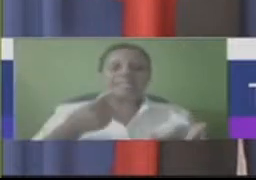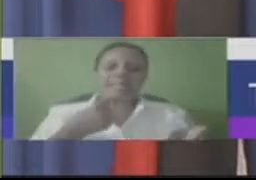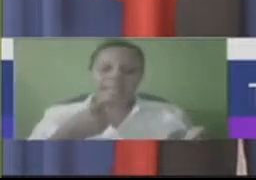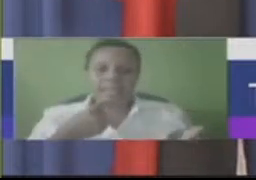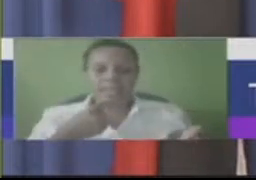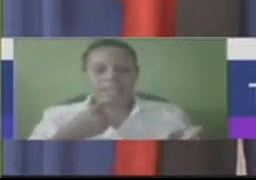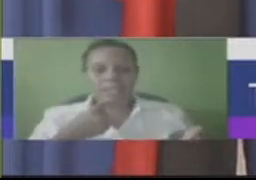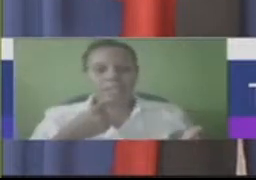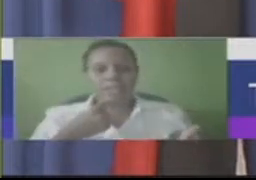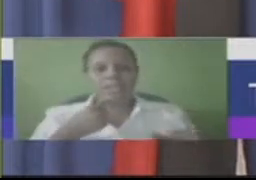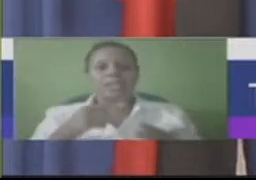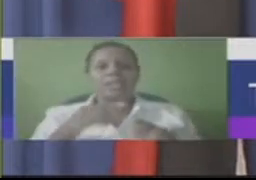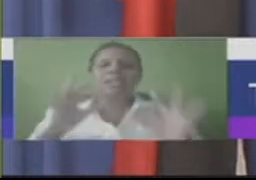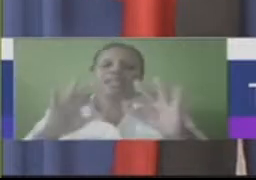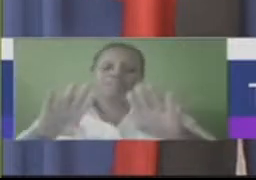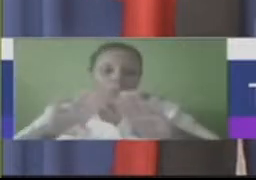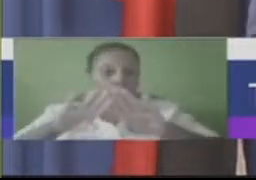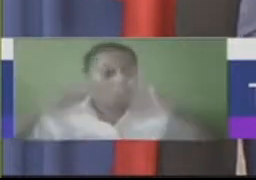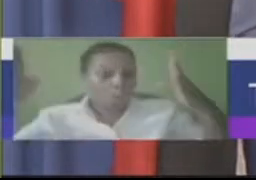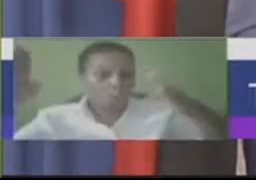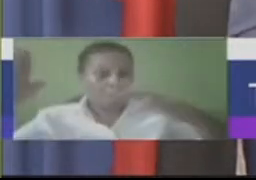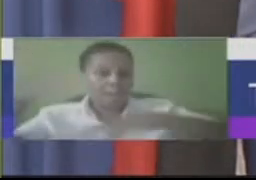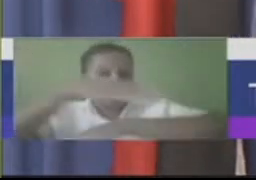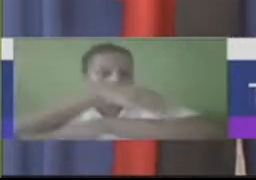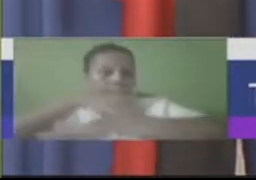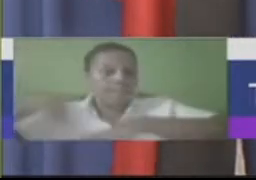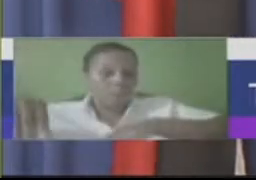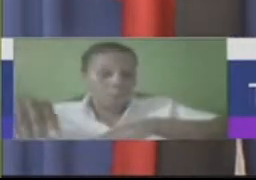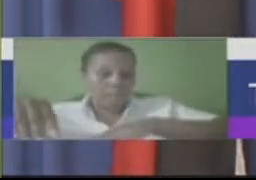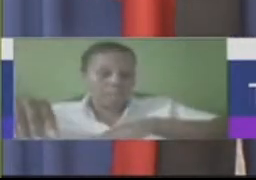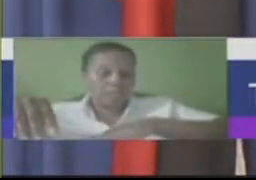come about, we did have